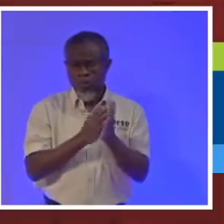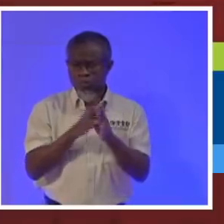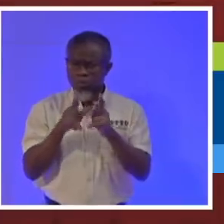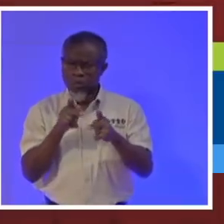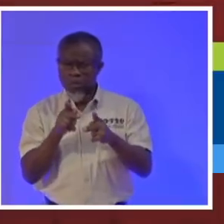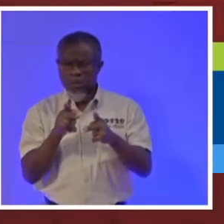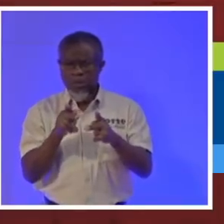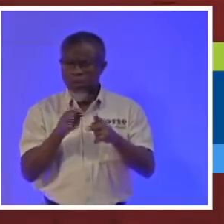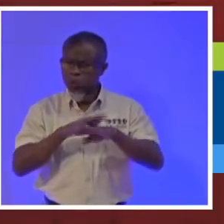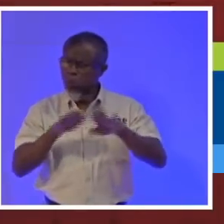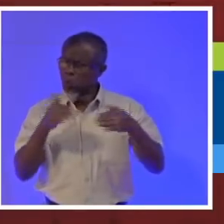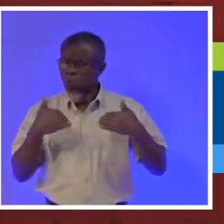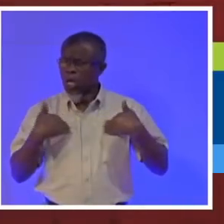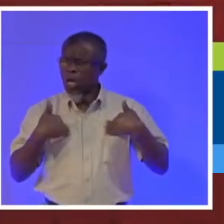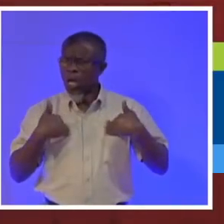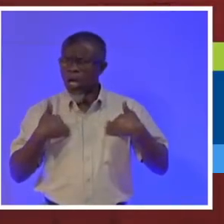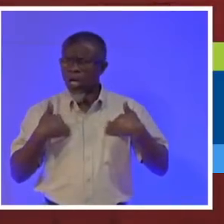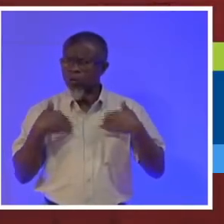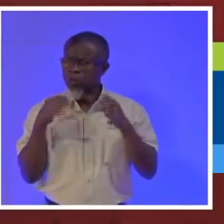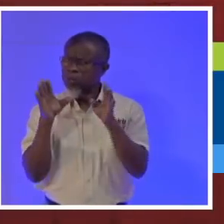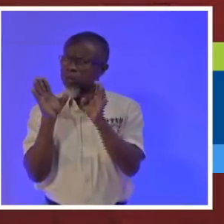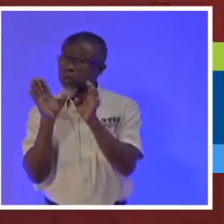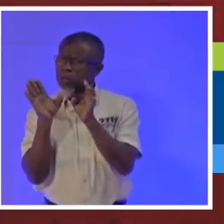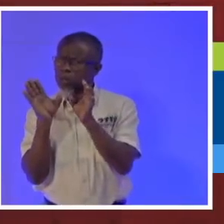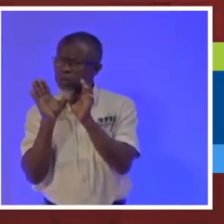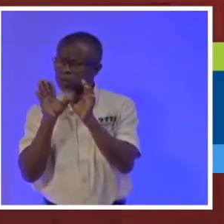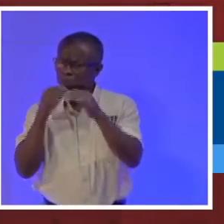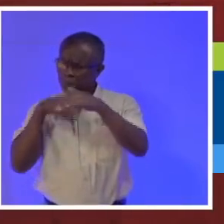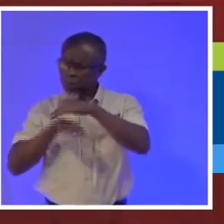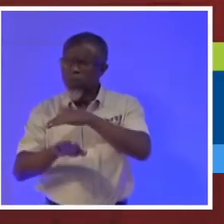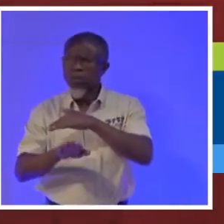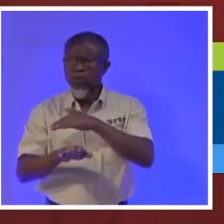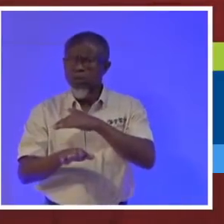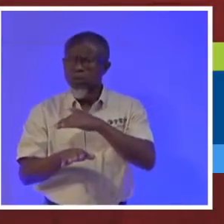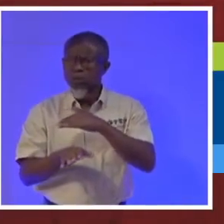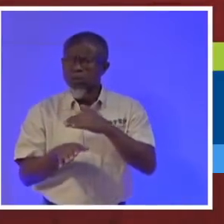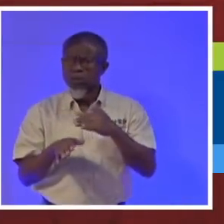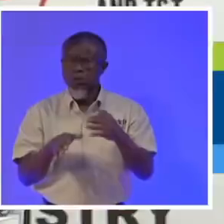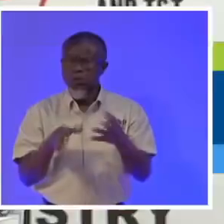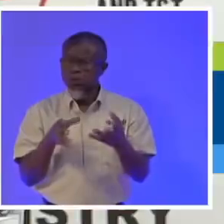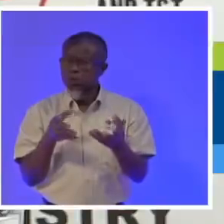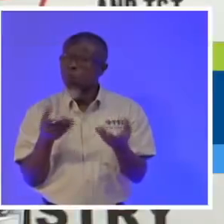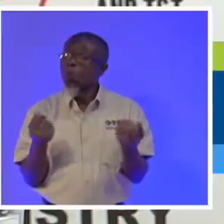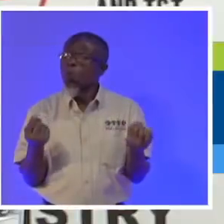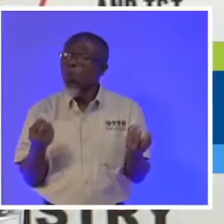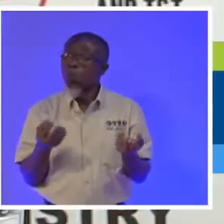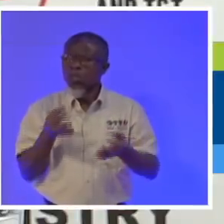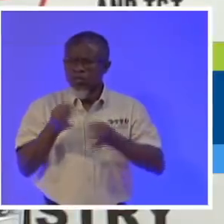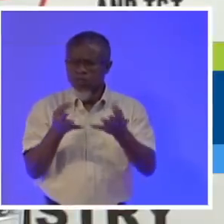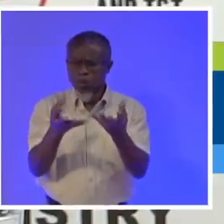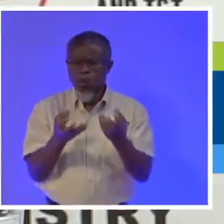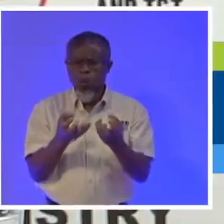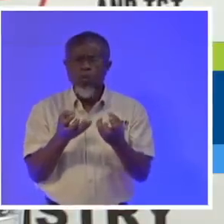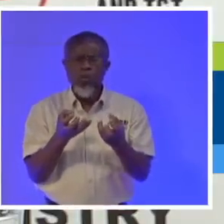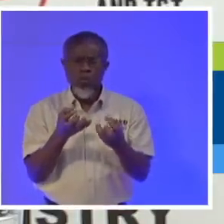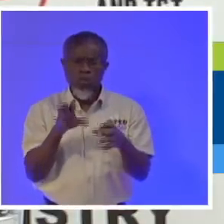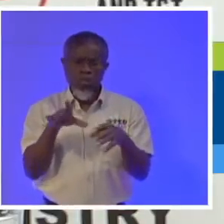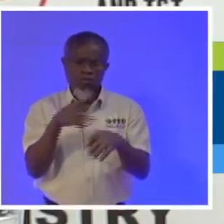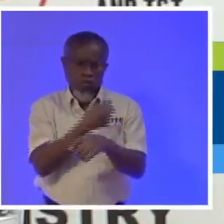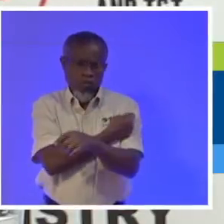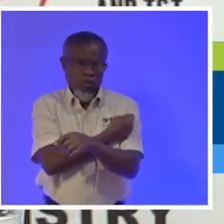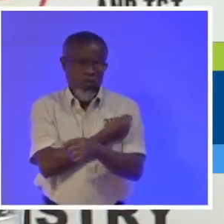these persons do if they want to be vaccinated? Thank you. Thank you. So again, the issue you raised about this one